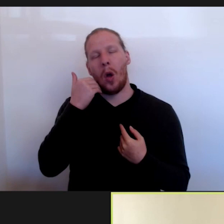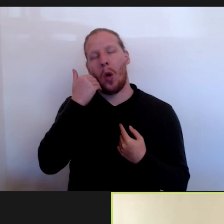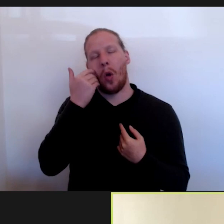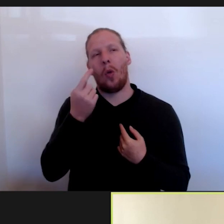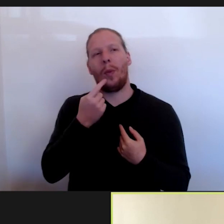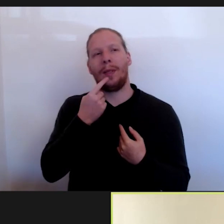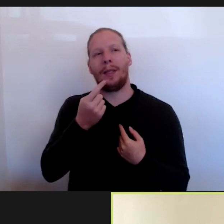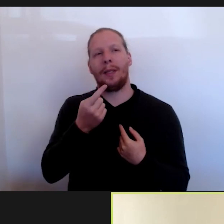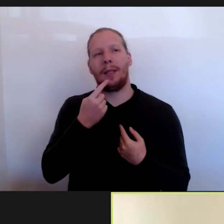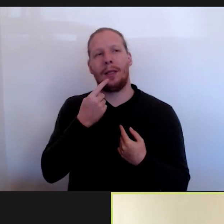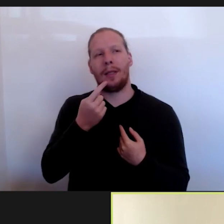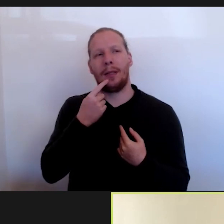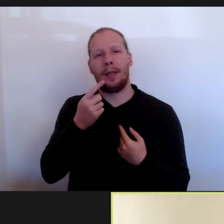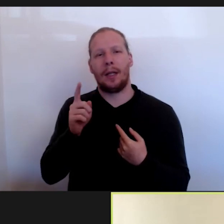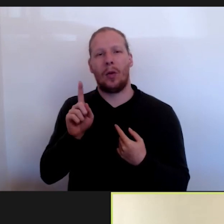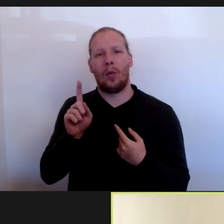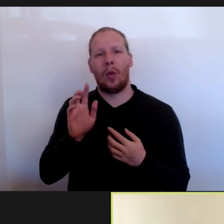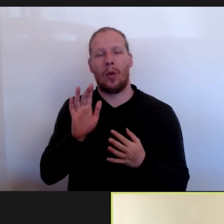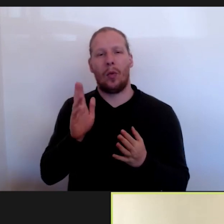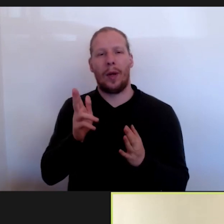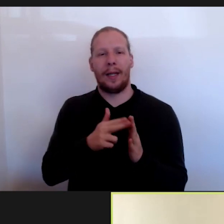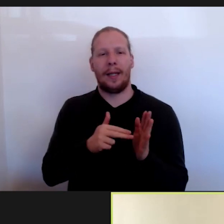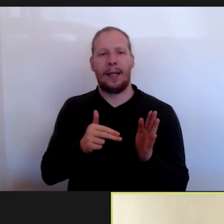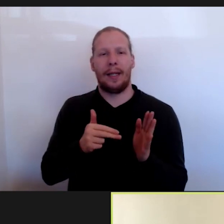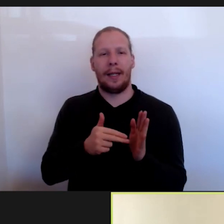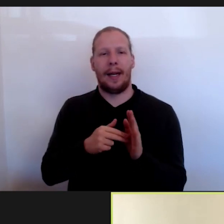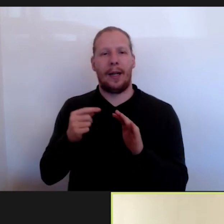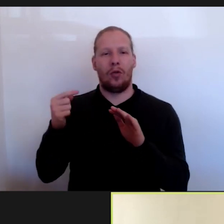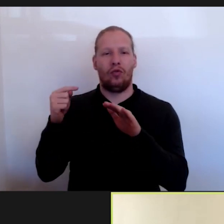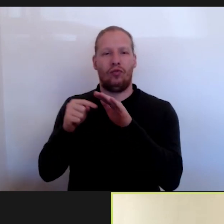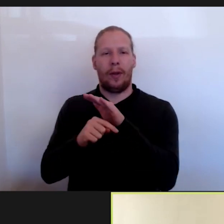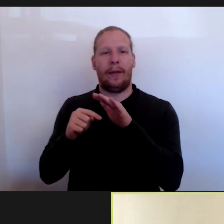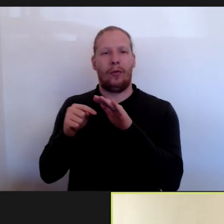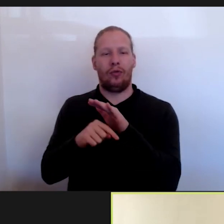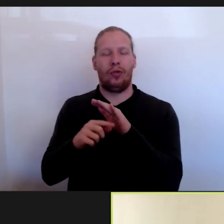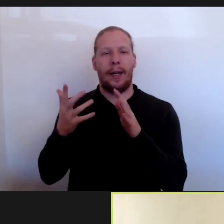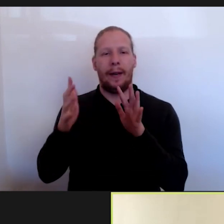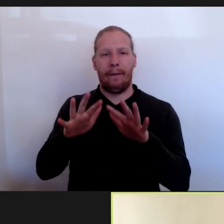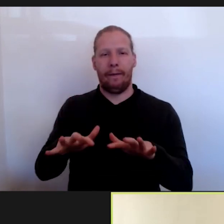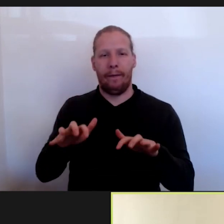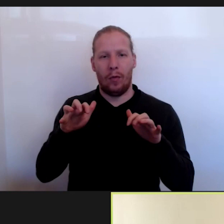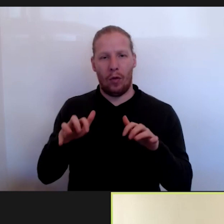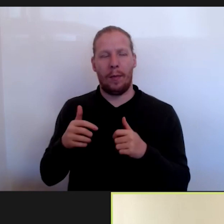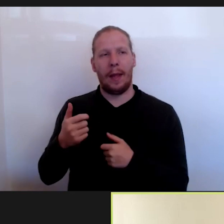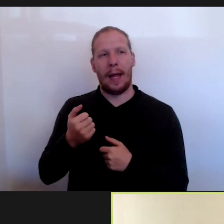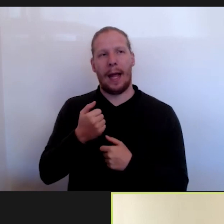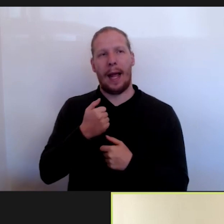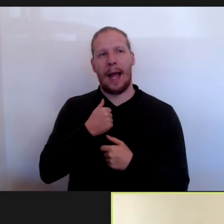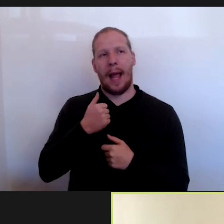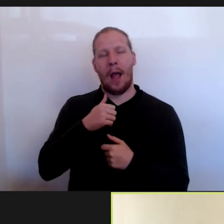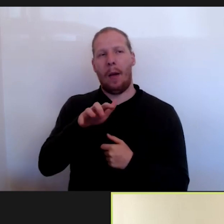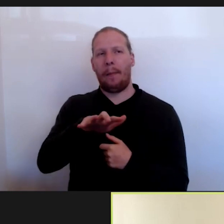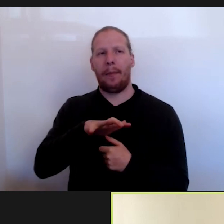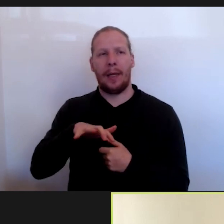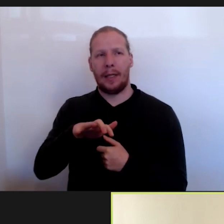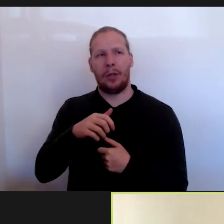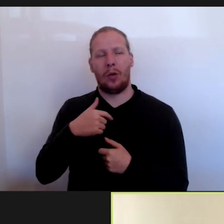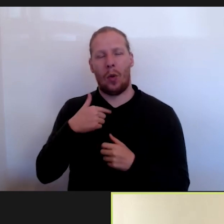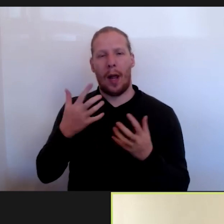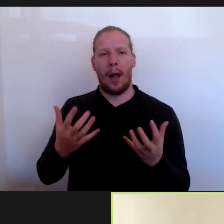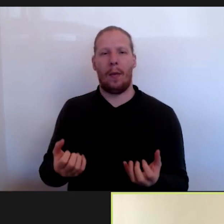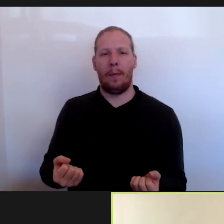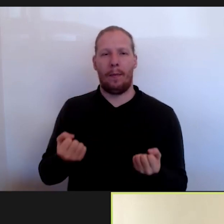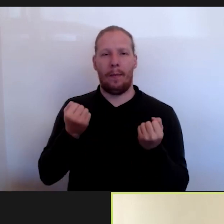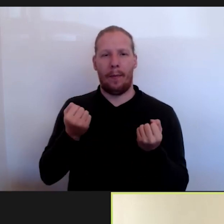the National Refugee Resettlement Forum, our position and our power and